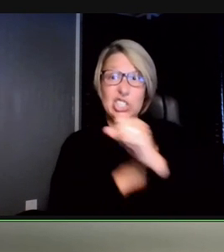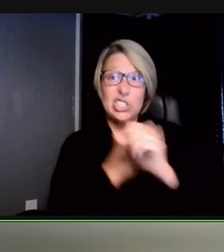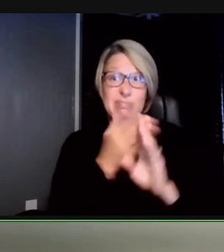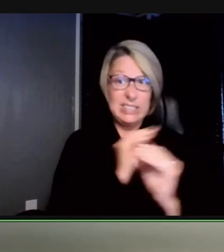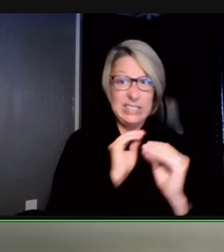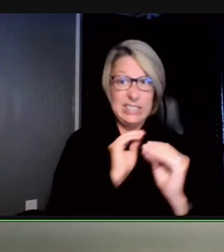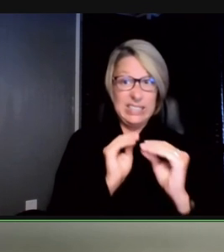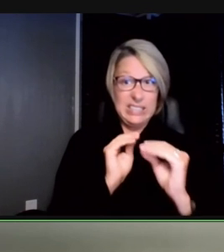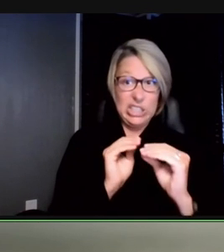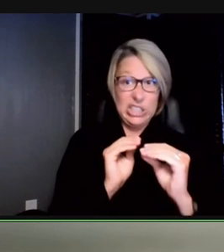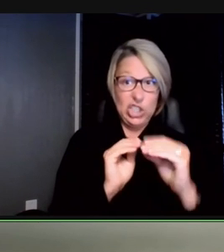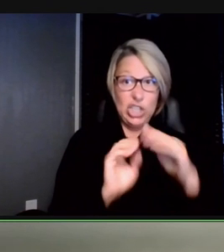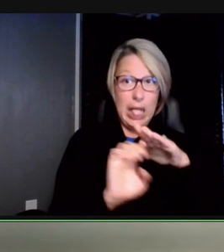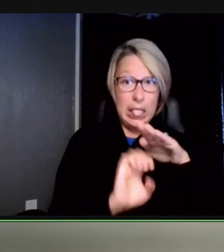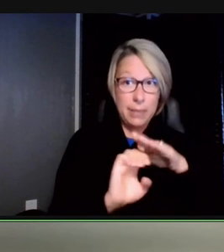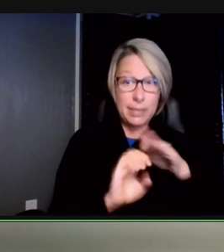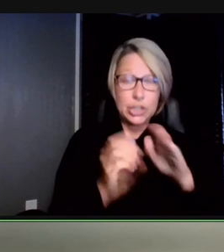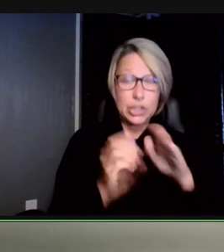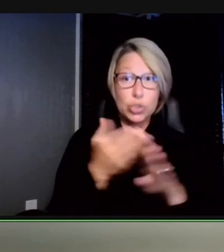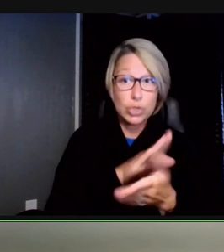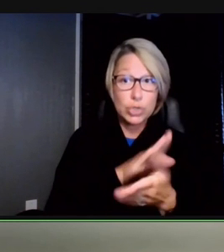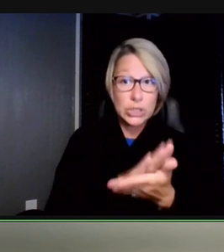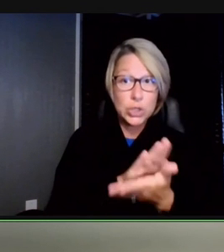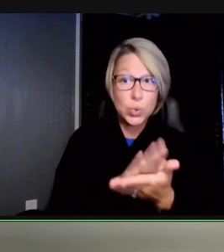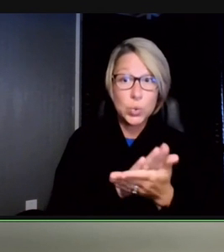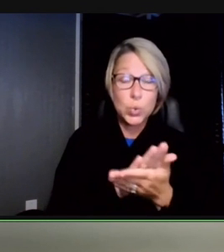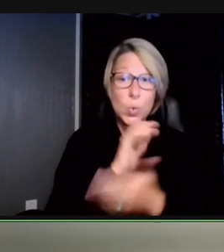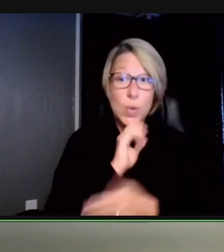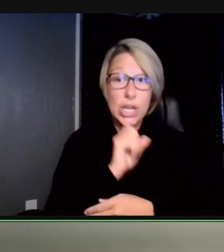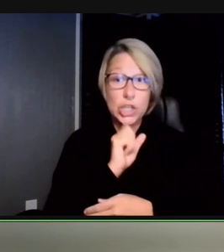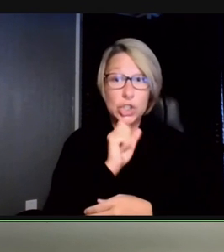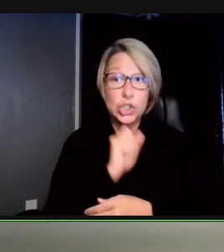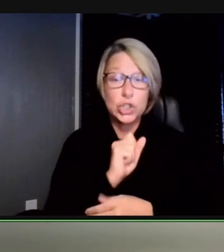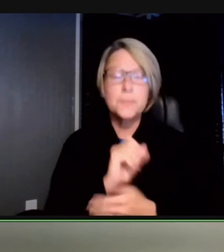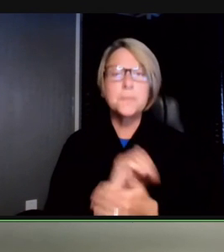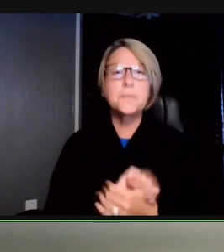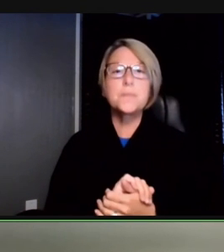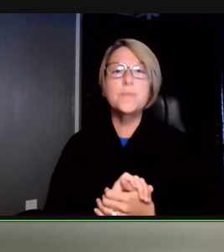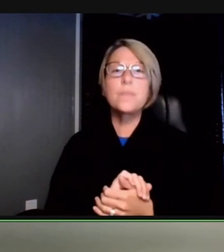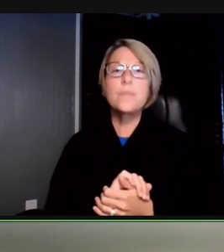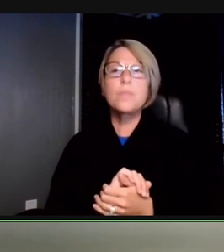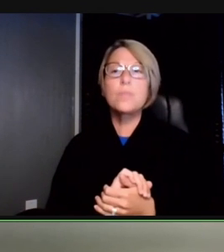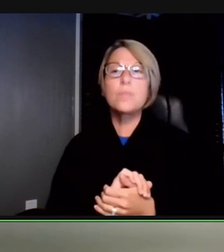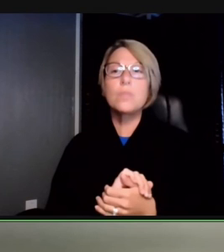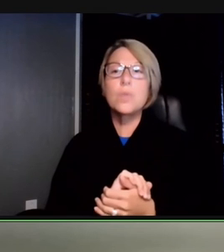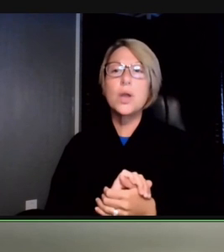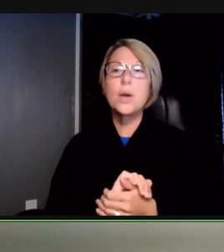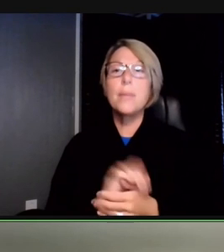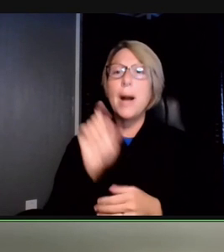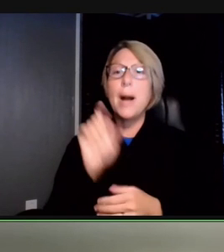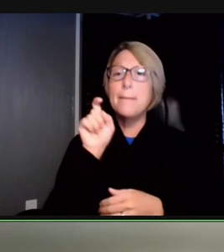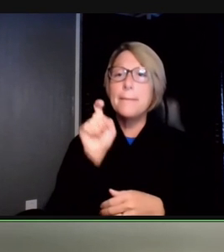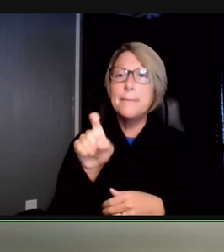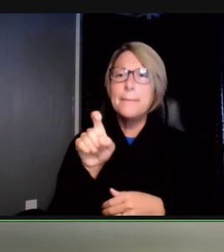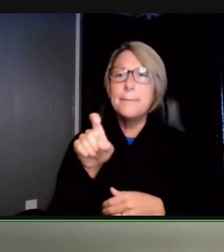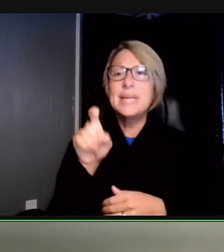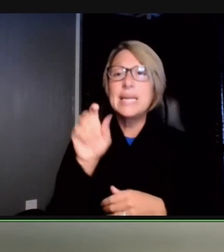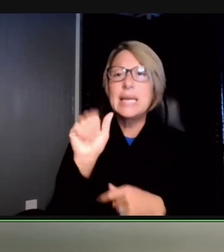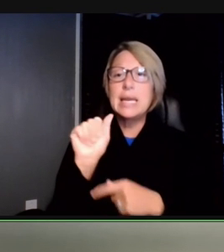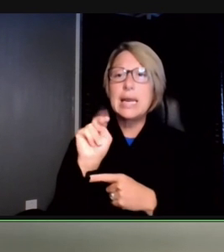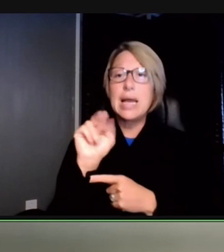the preschool, and the elementary age, is that we need anatomy. We need